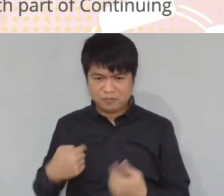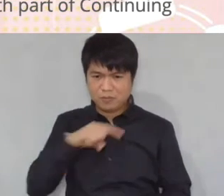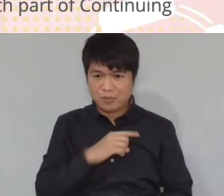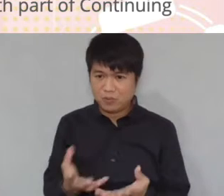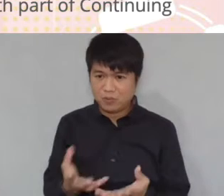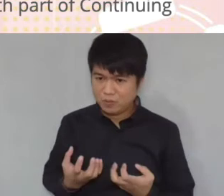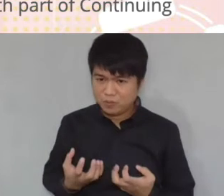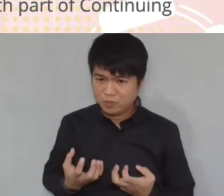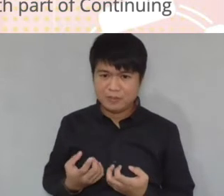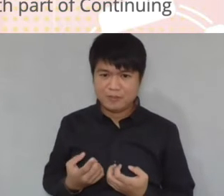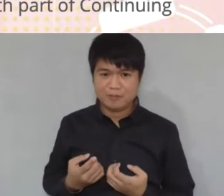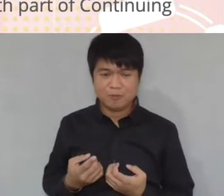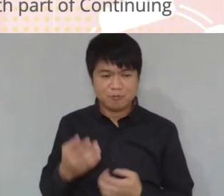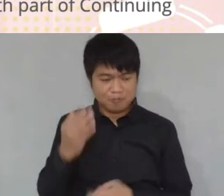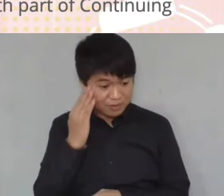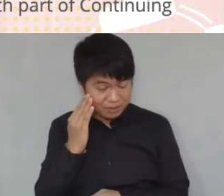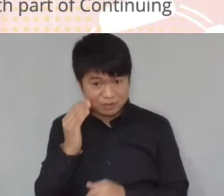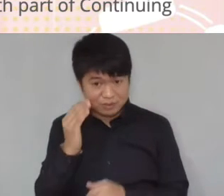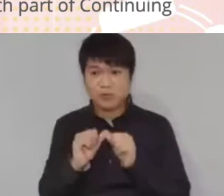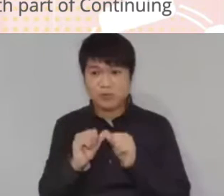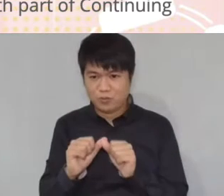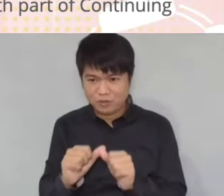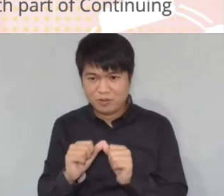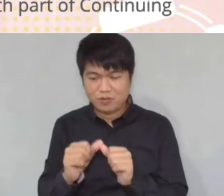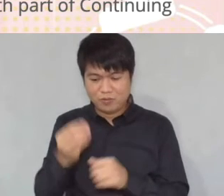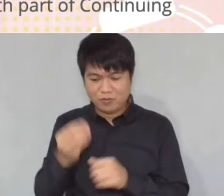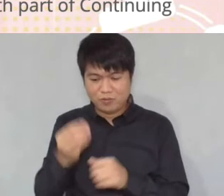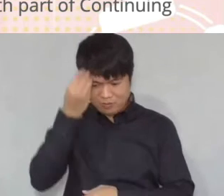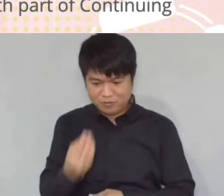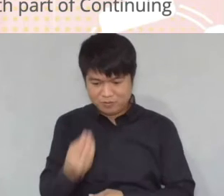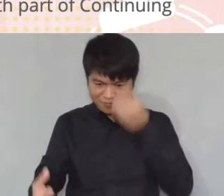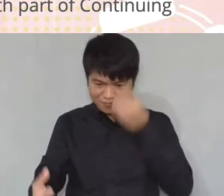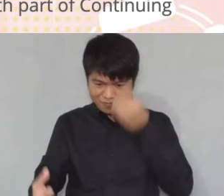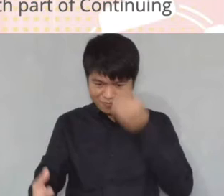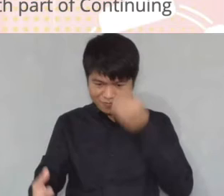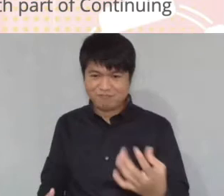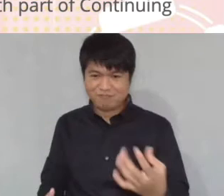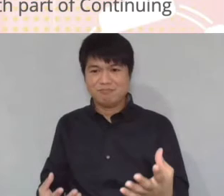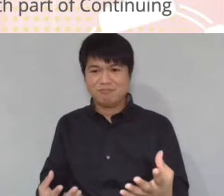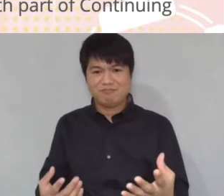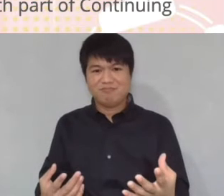want please continue to provide input into our